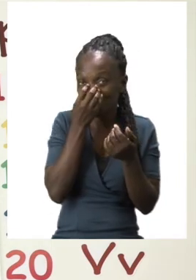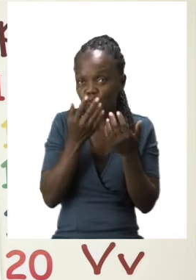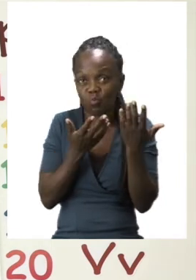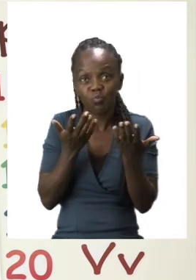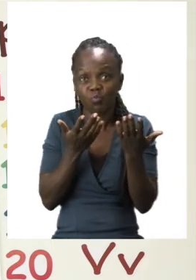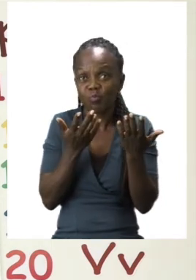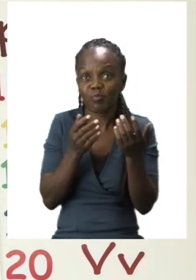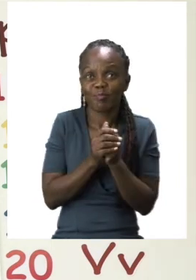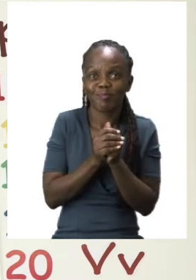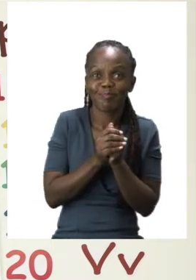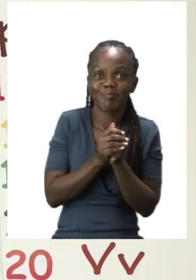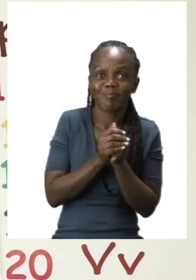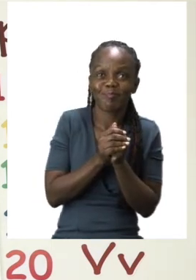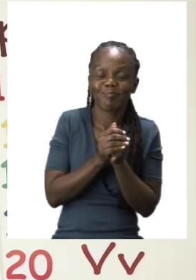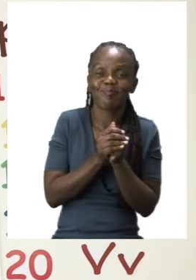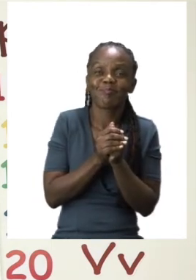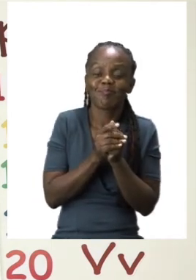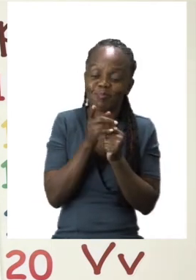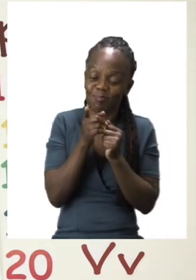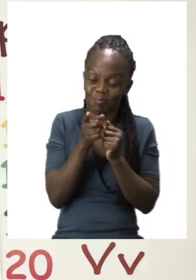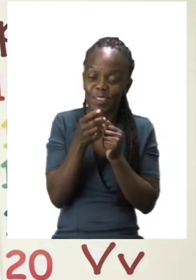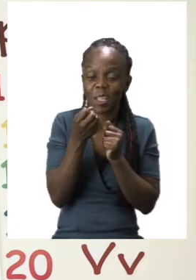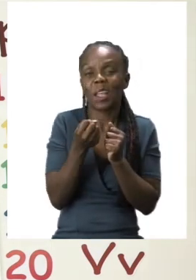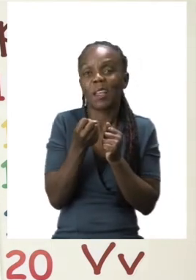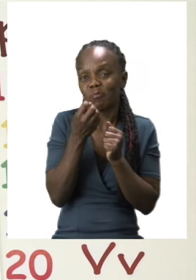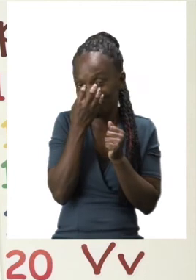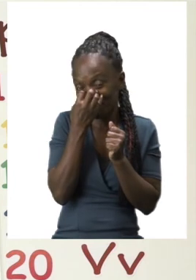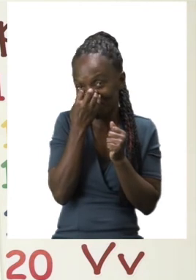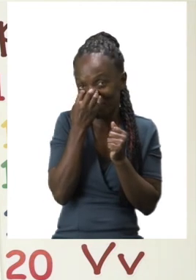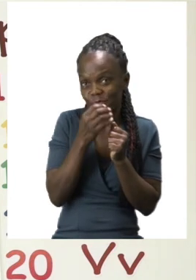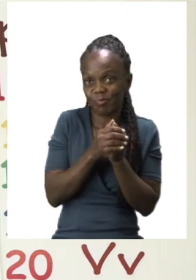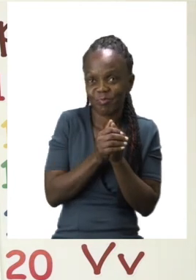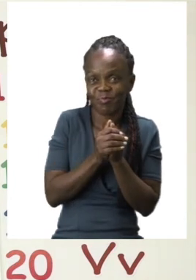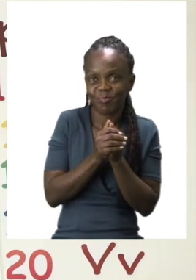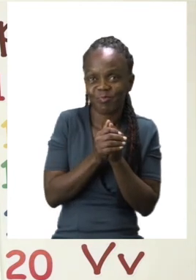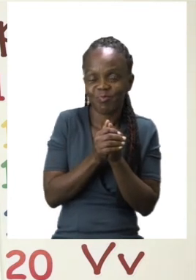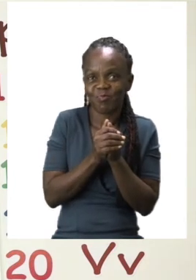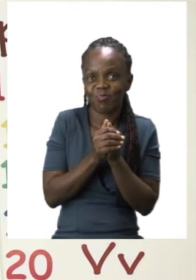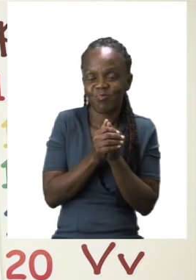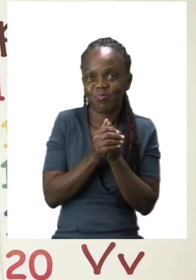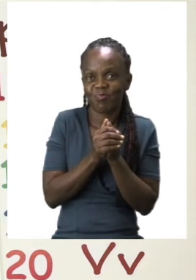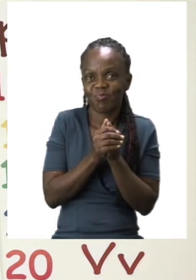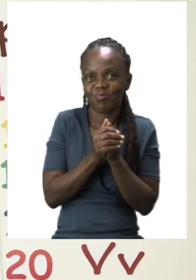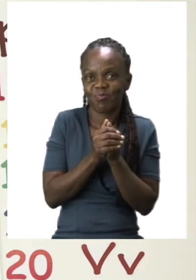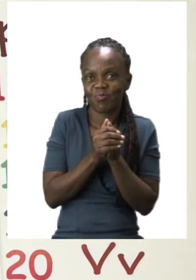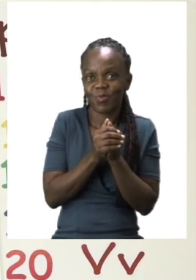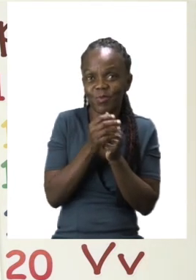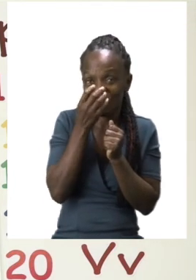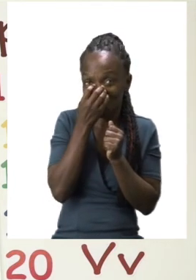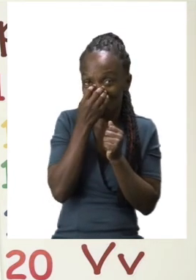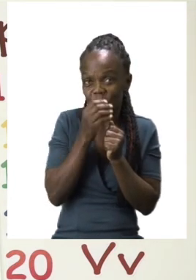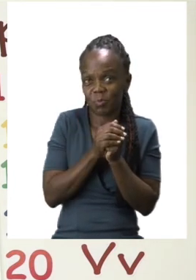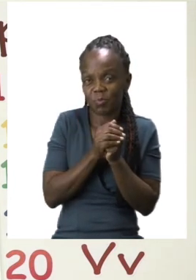Sashi. Oh, there you are, Sashi. So, from Sashi